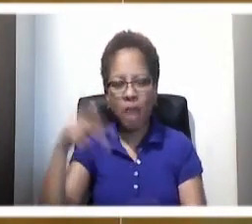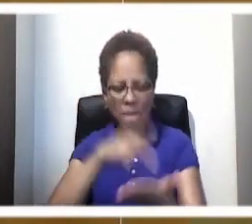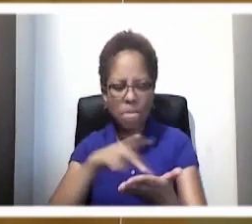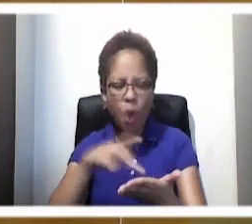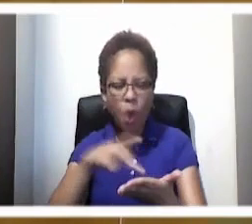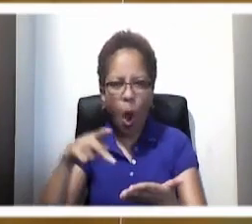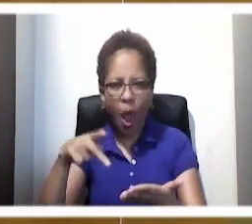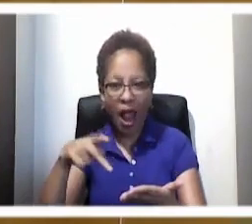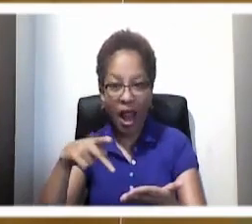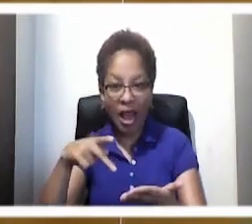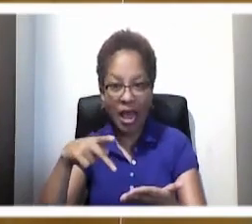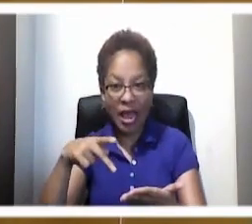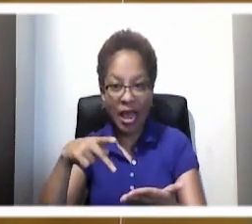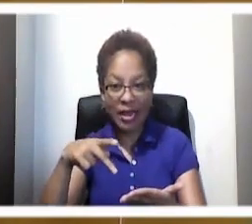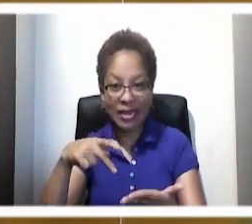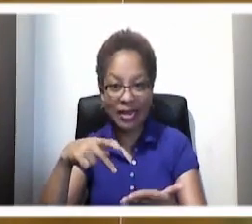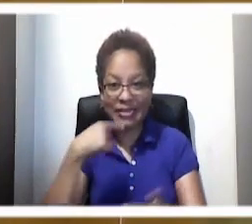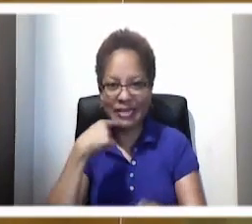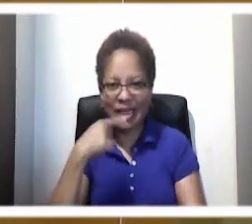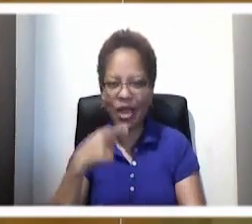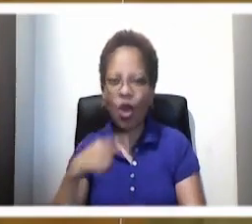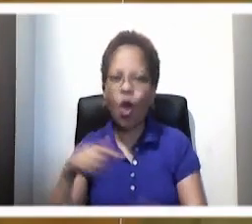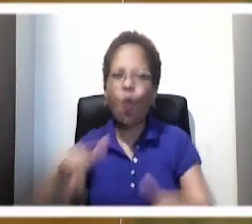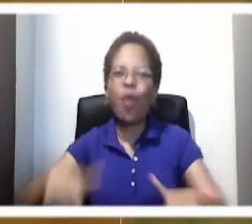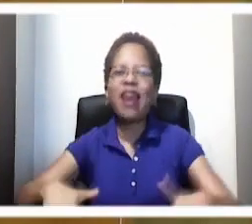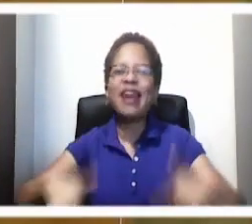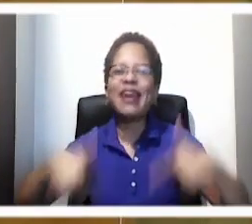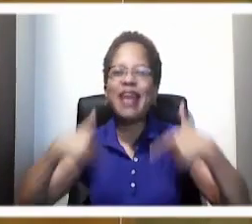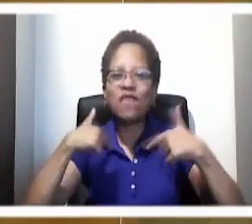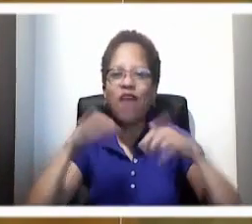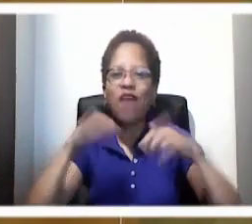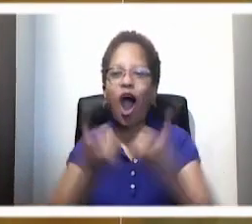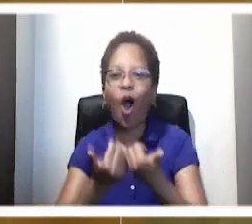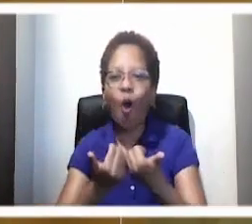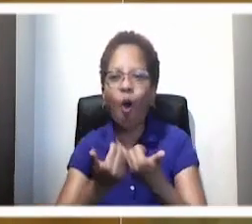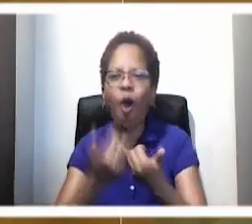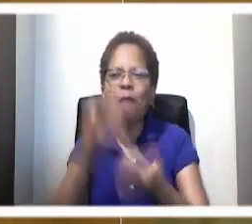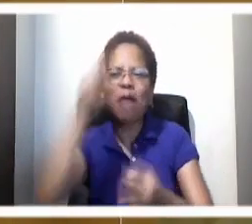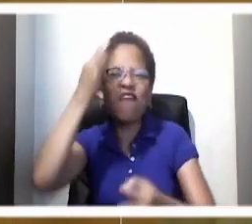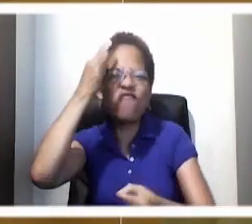by faith and not by sight."